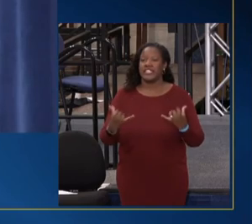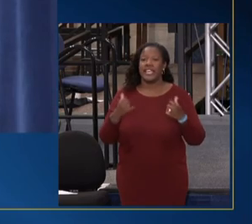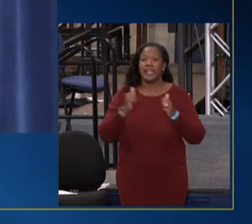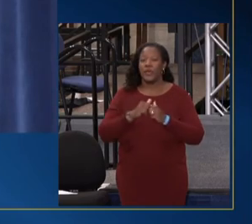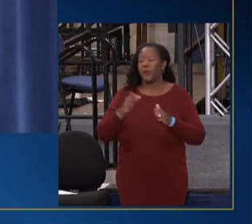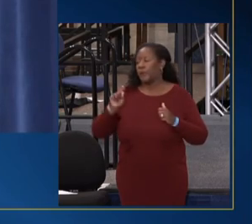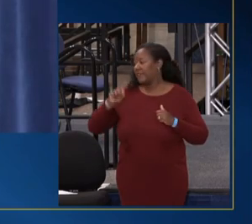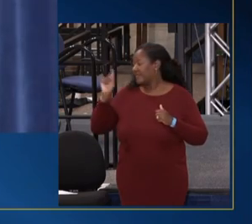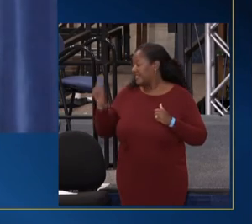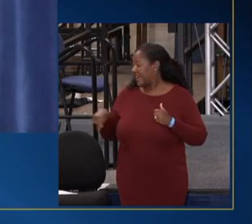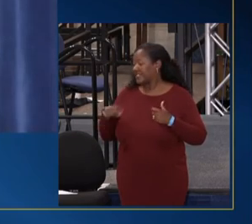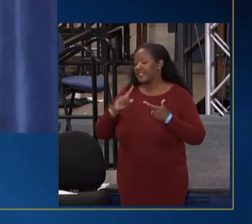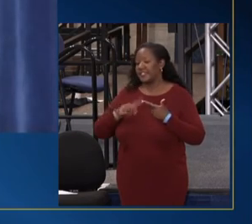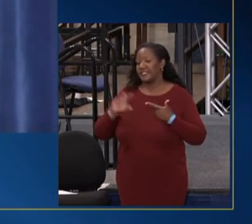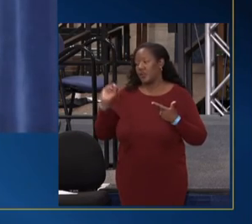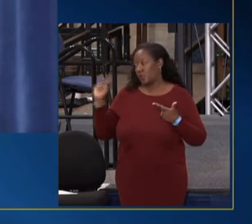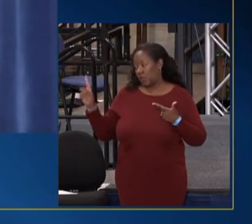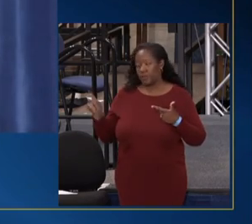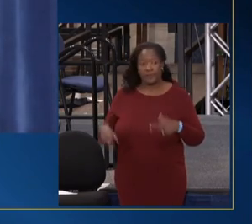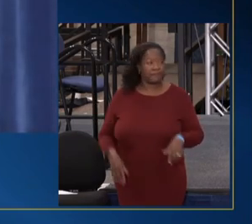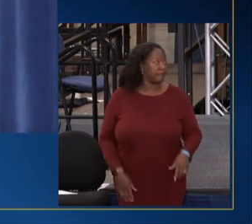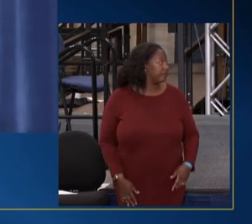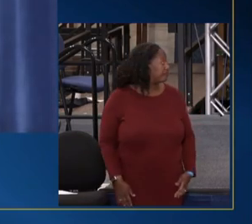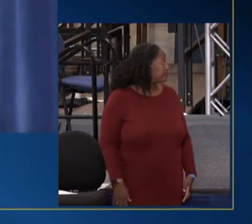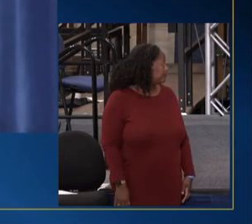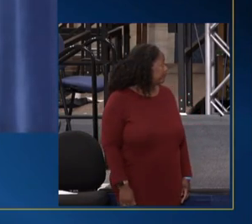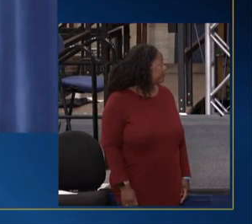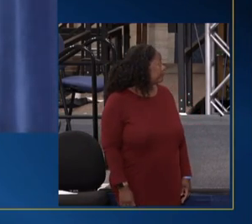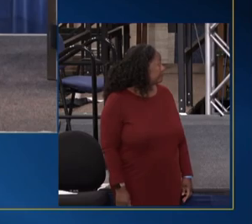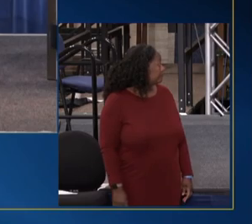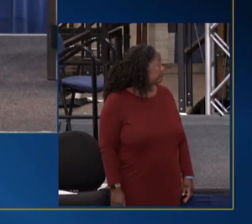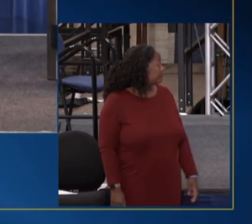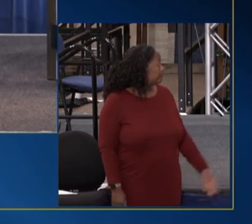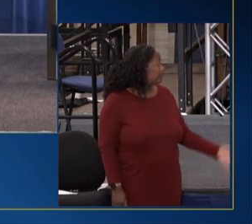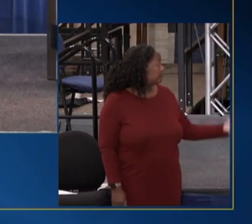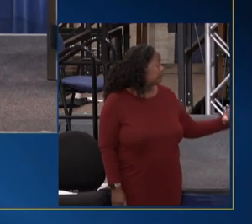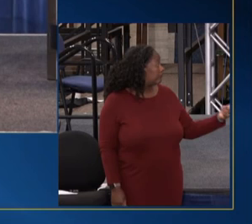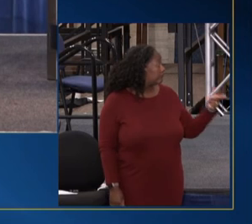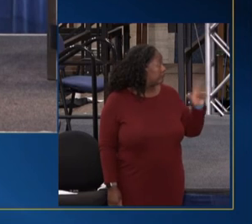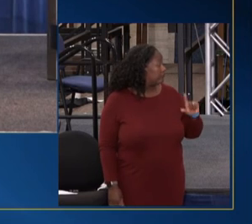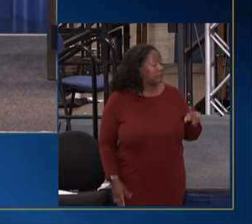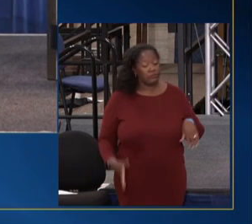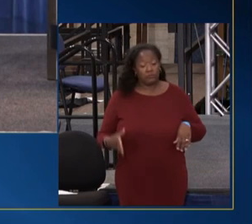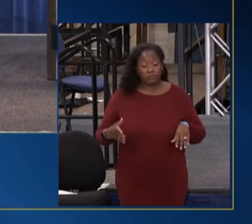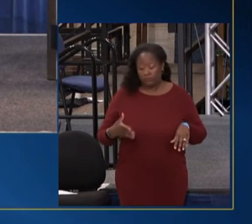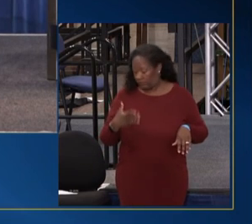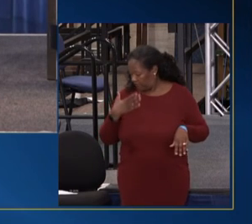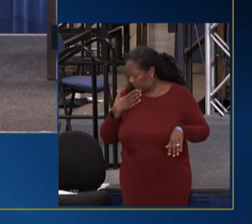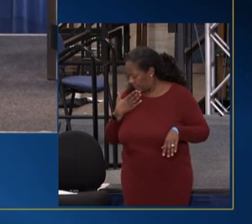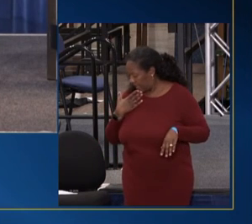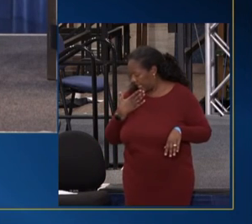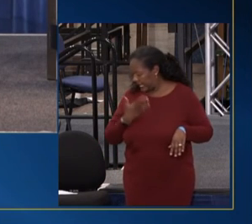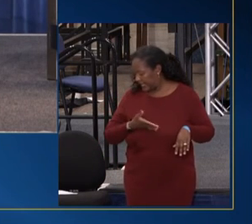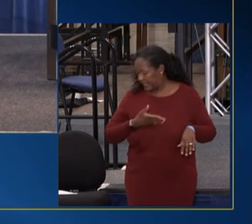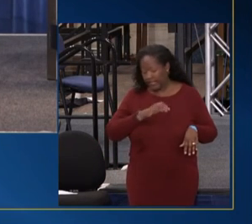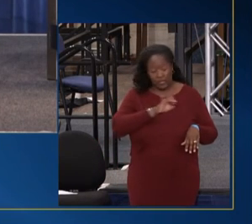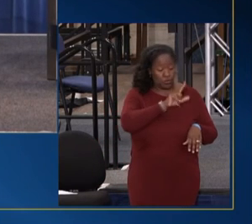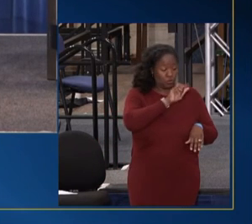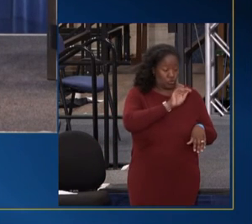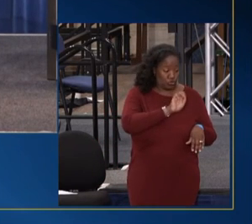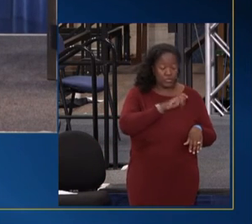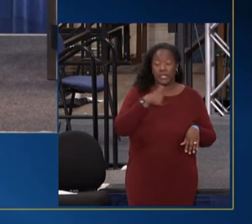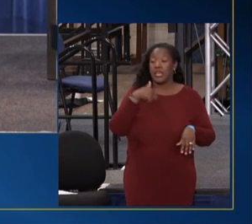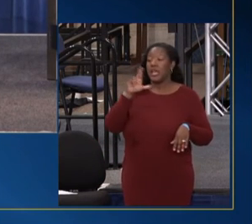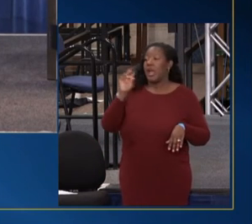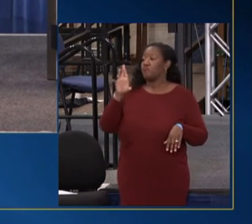from Texas and Oklahoma. Robert? Thank you, Julie. Hello, everyone. My name is Robert Salcido. I use he,